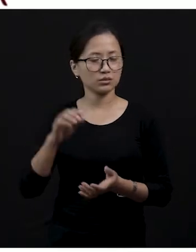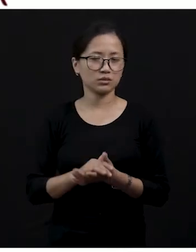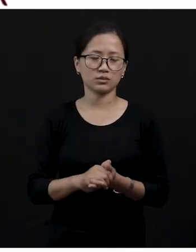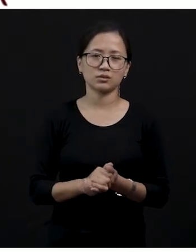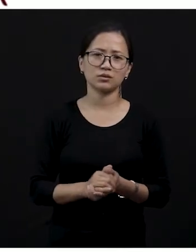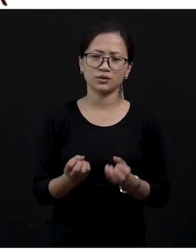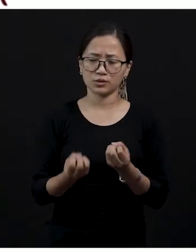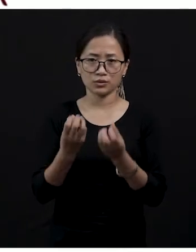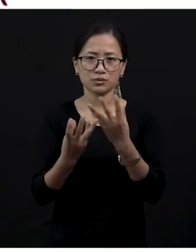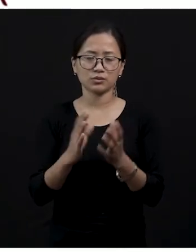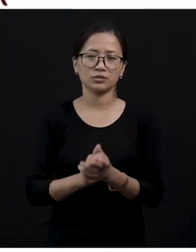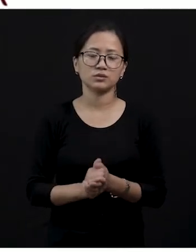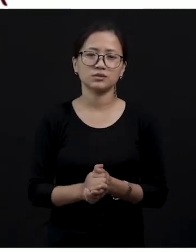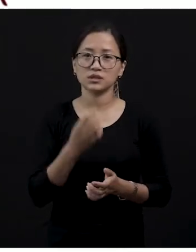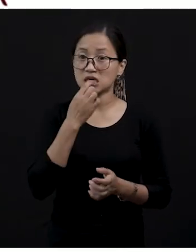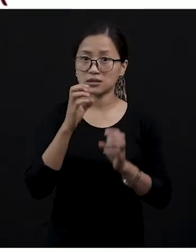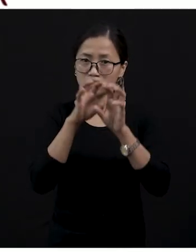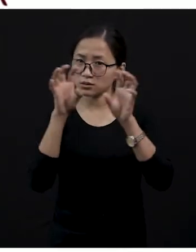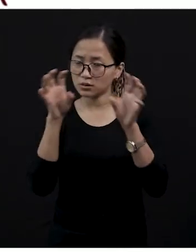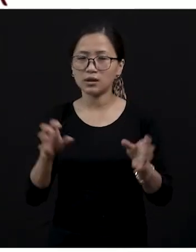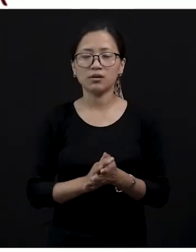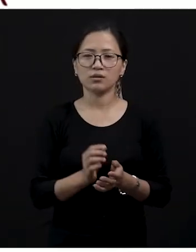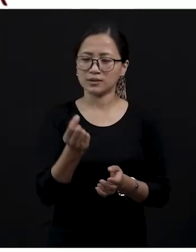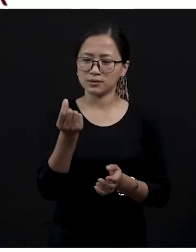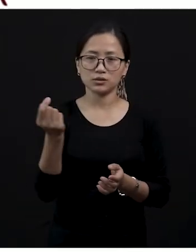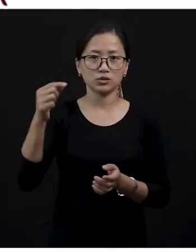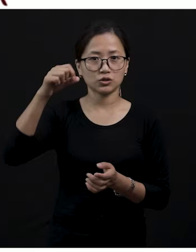down. So just like this, okay? Let us see. But what is evaporation?